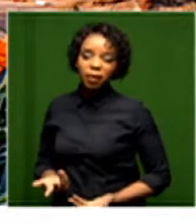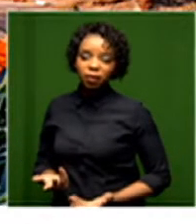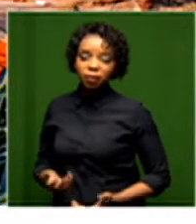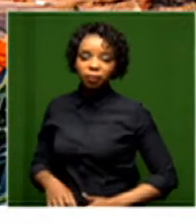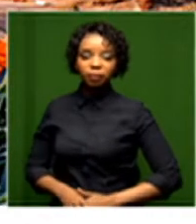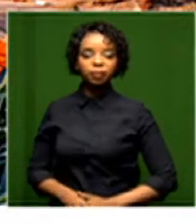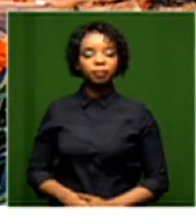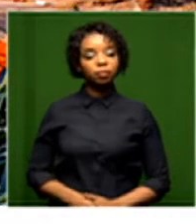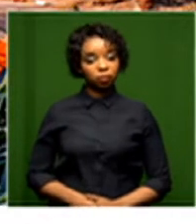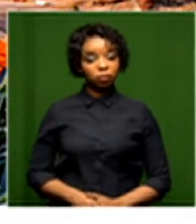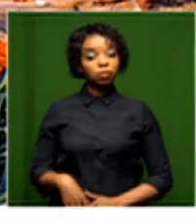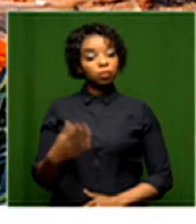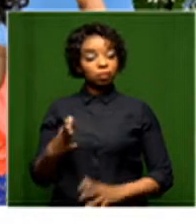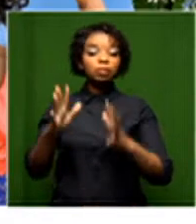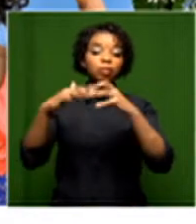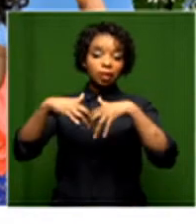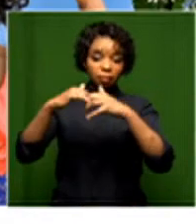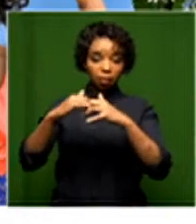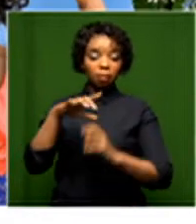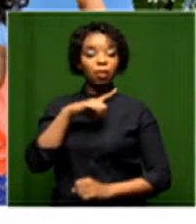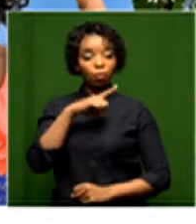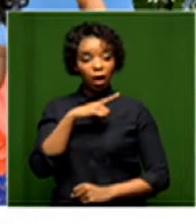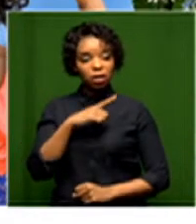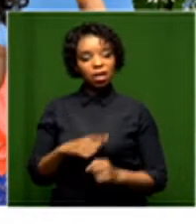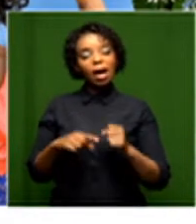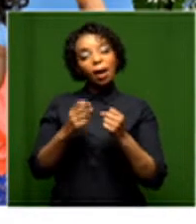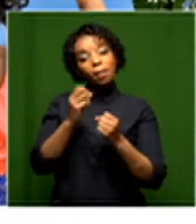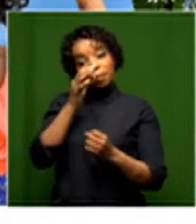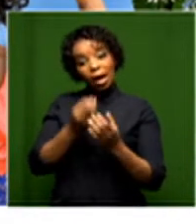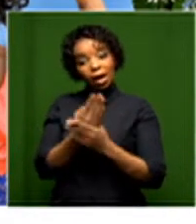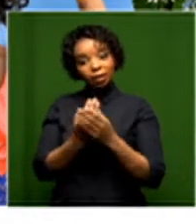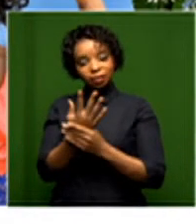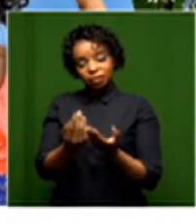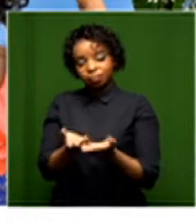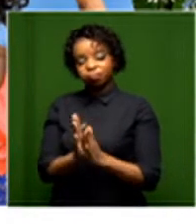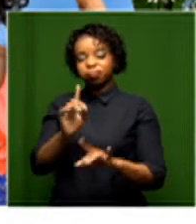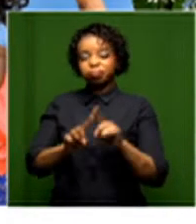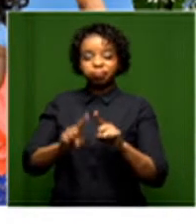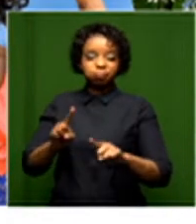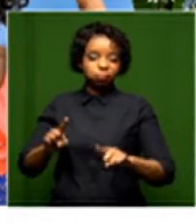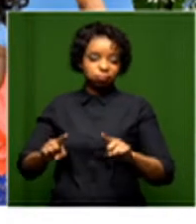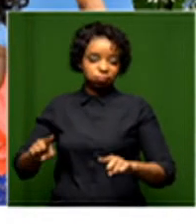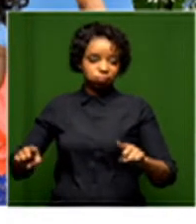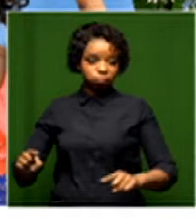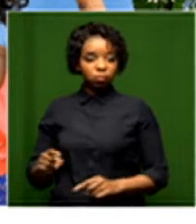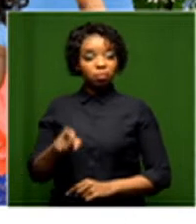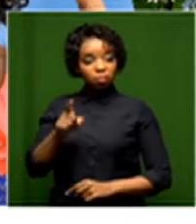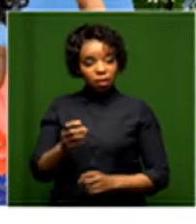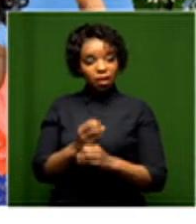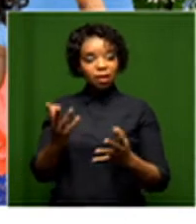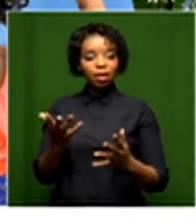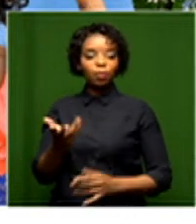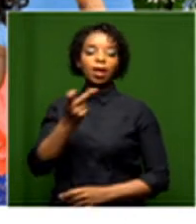Well, they're created as collections of plants. The oldest one being in KwaZulu-Natal, and the latest addition